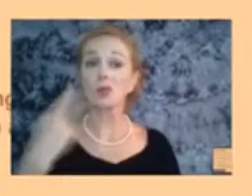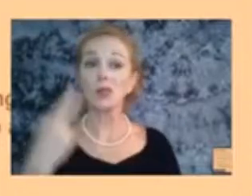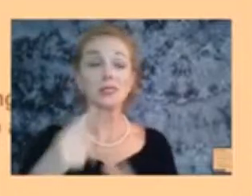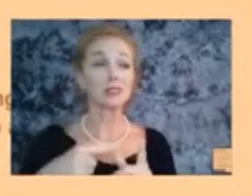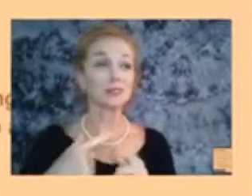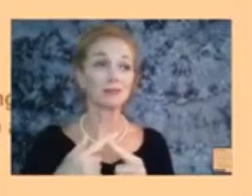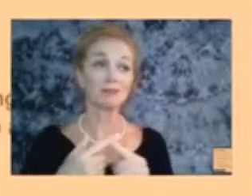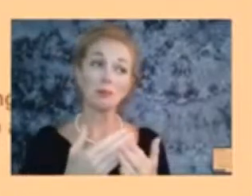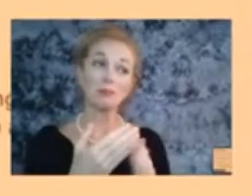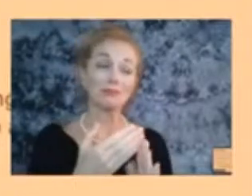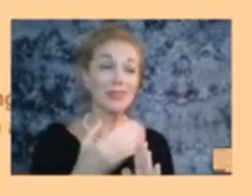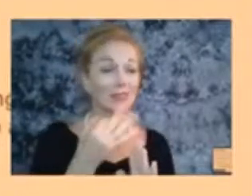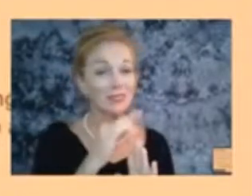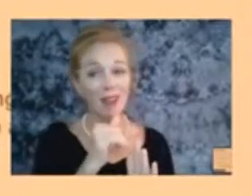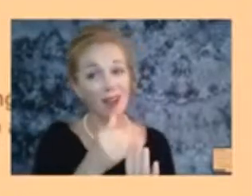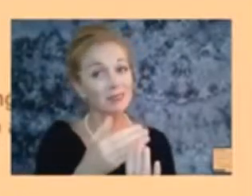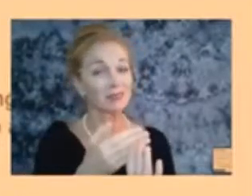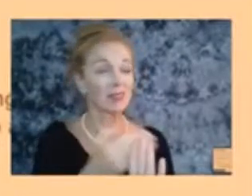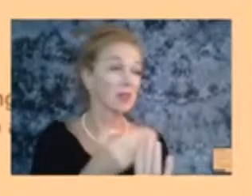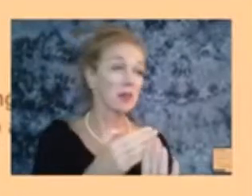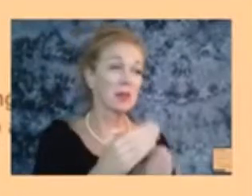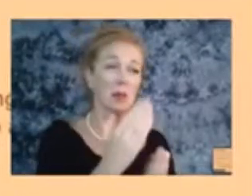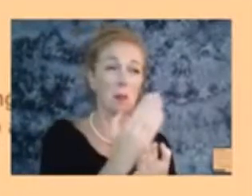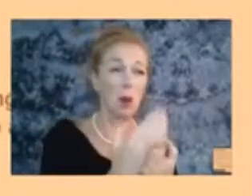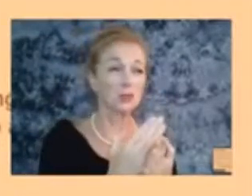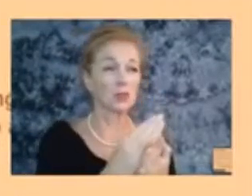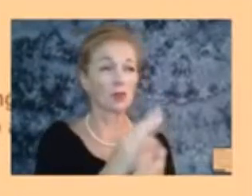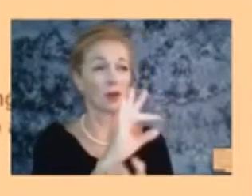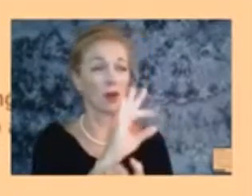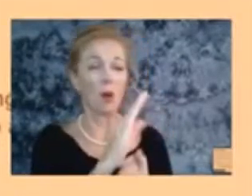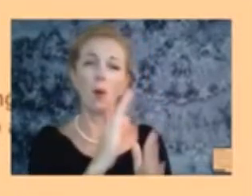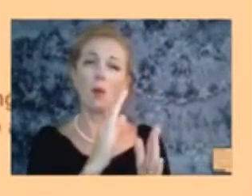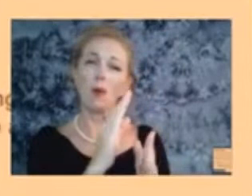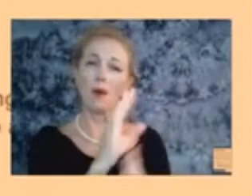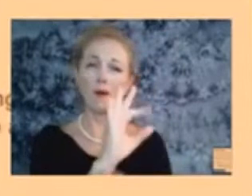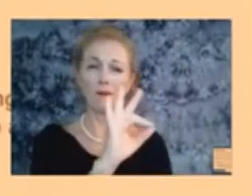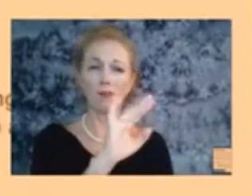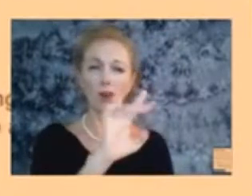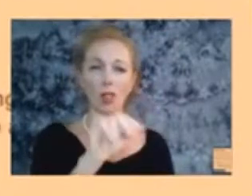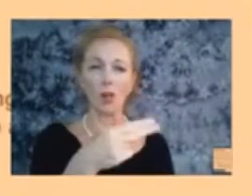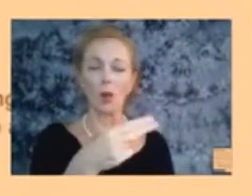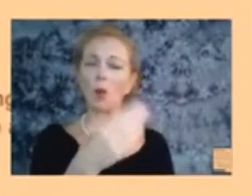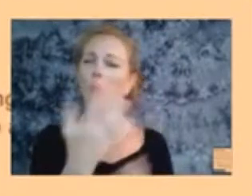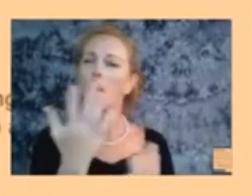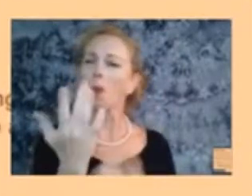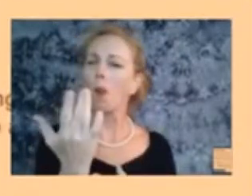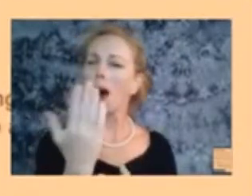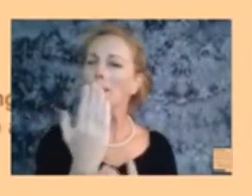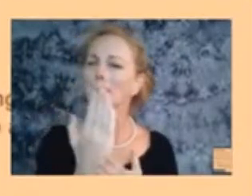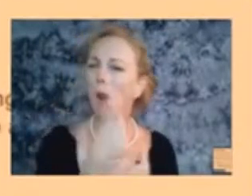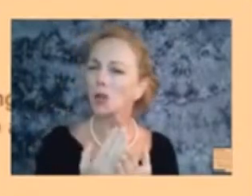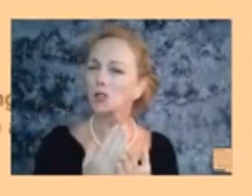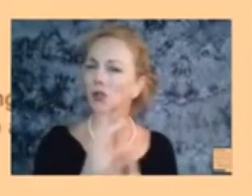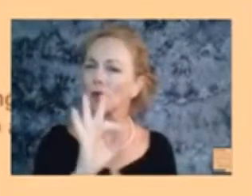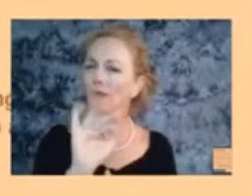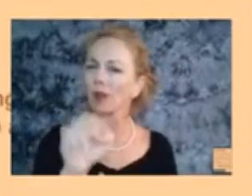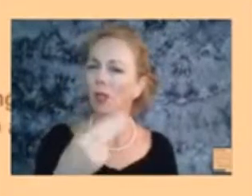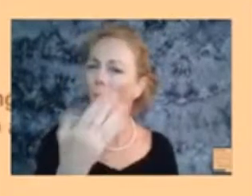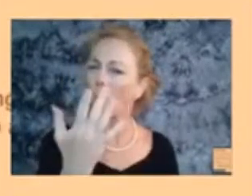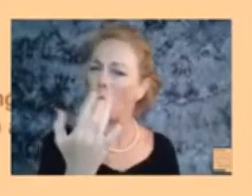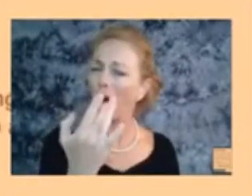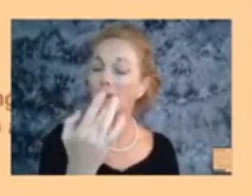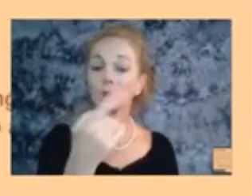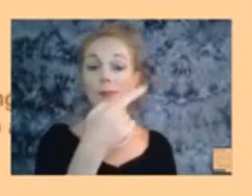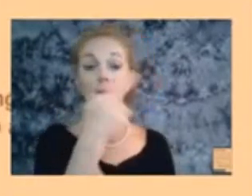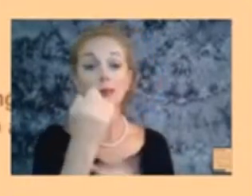furlough. Now, why a partial furlough? Well, it's important because we could continue to go